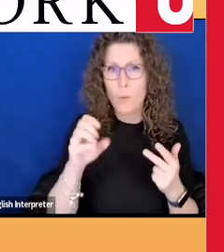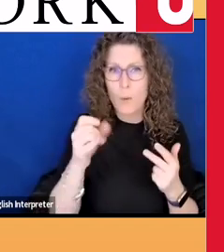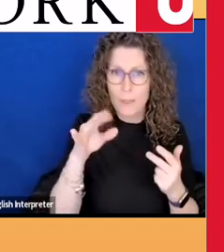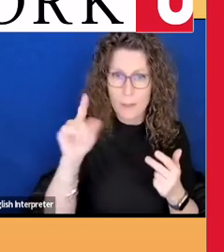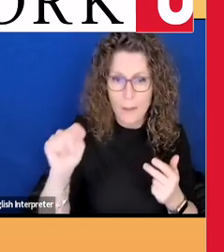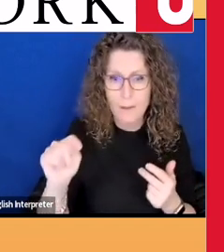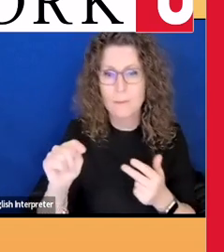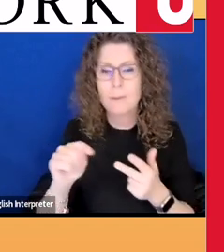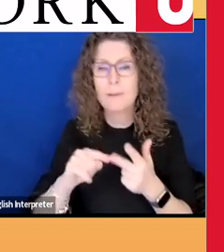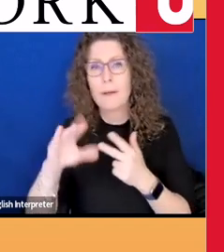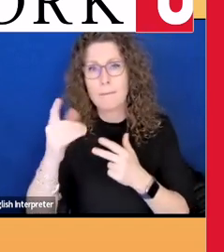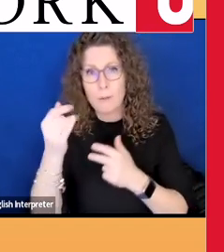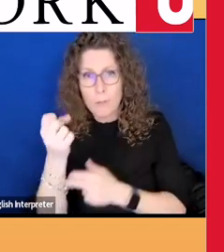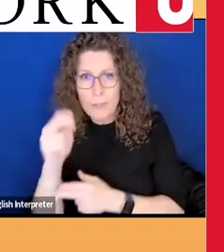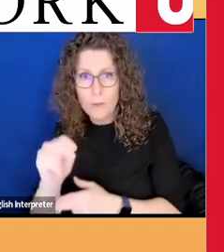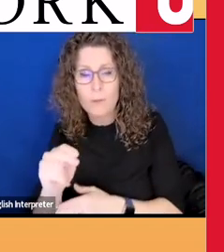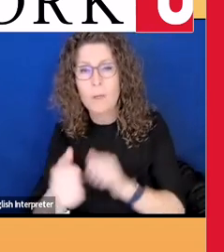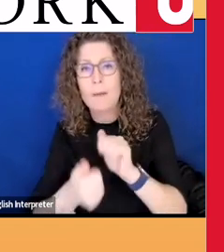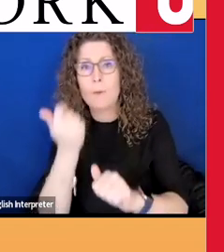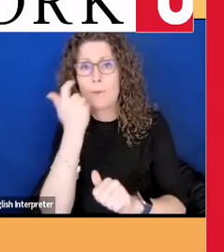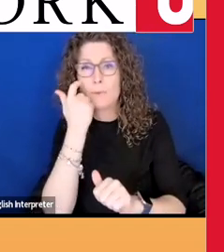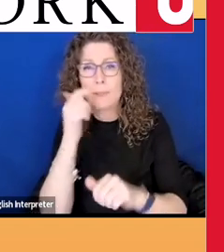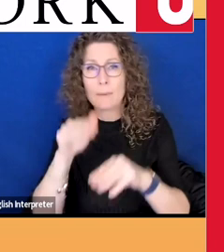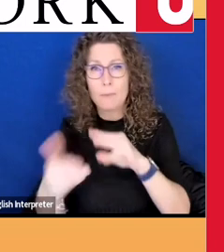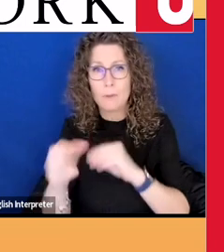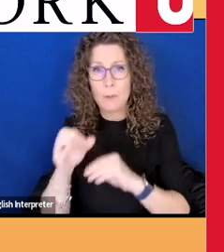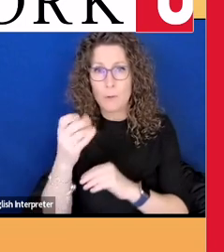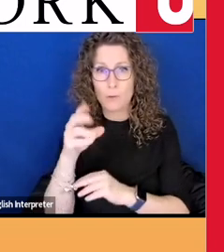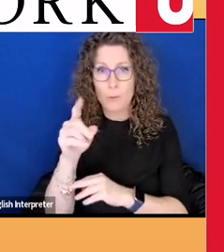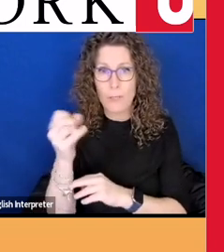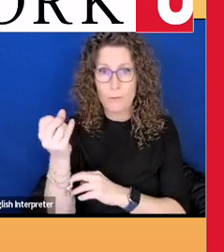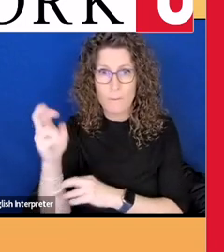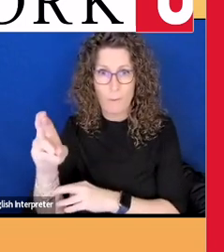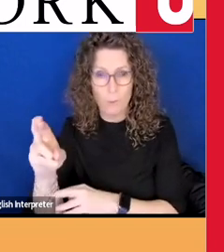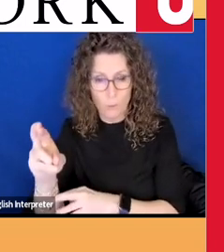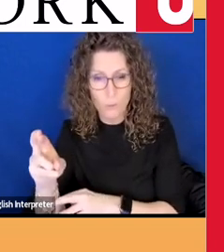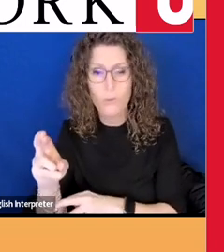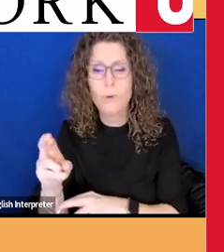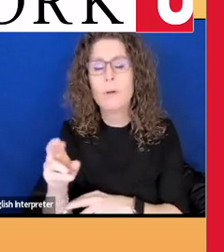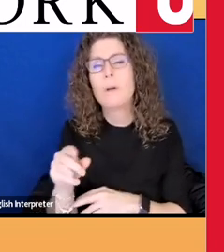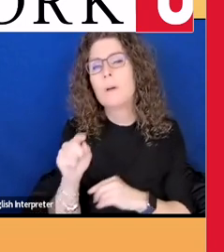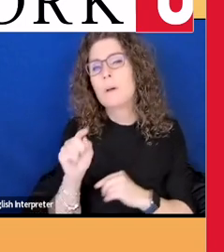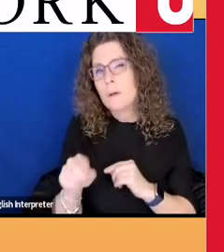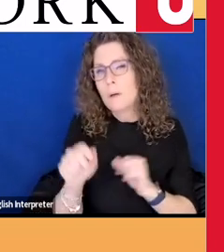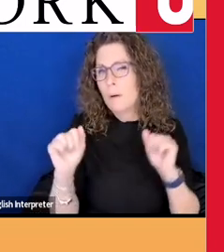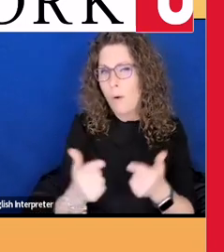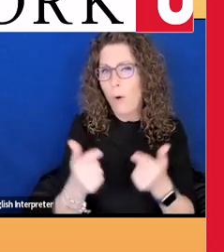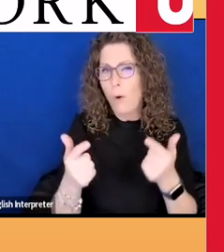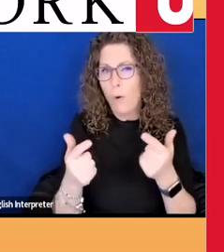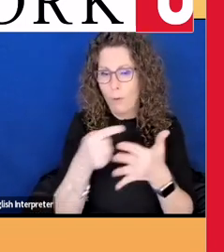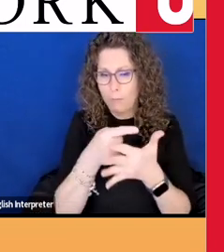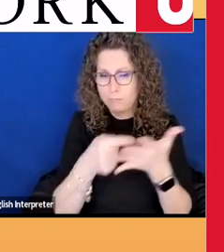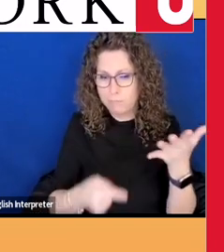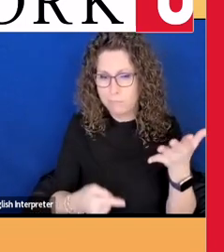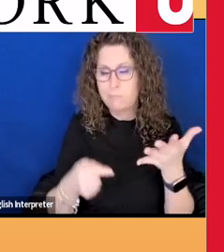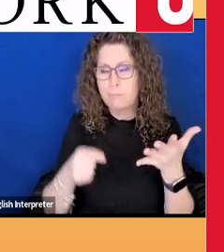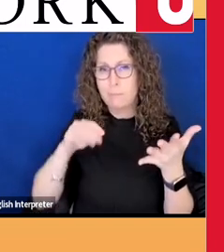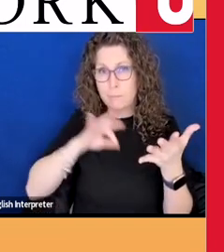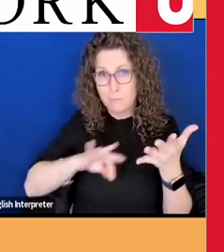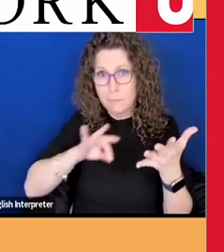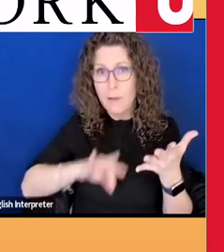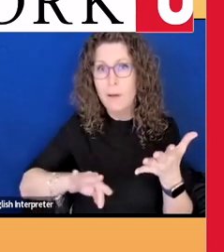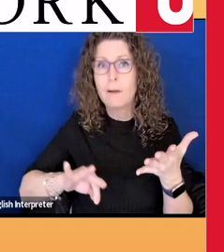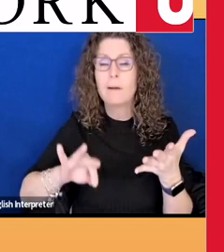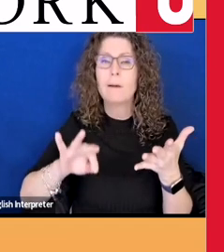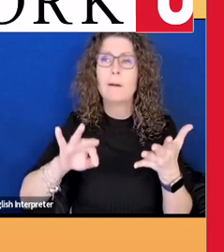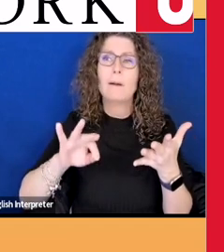recently of the Mississauga of the Credit River, with all the material and symbolic privileges of being a